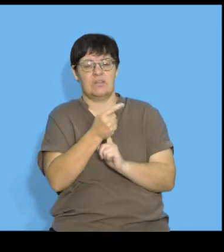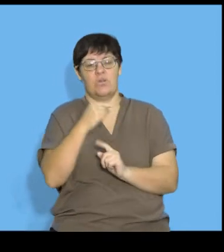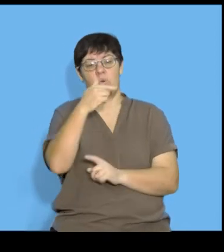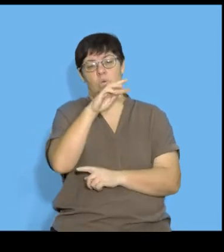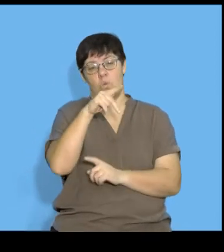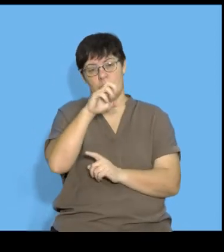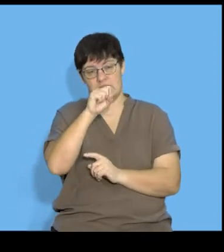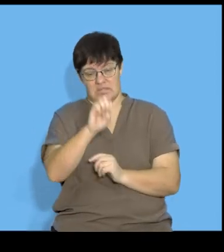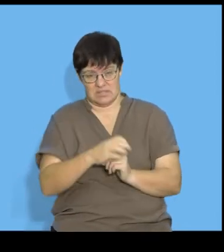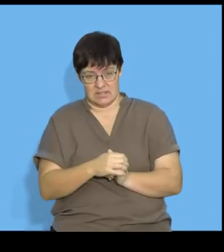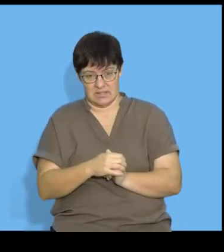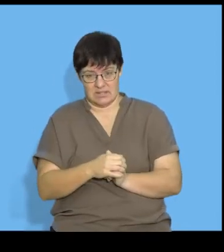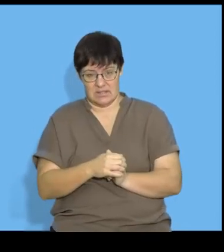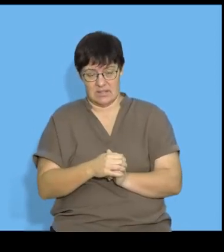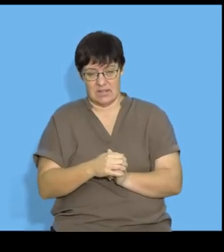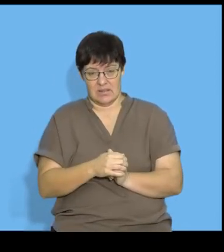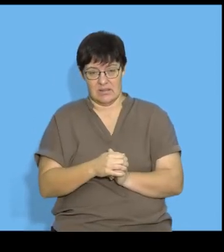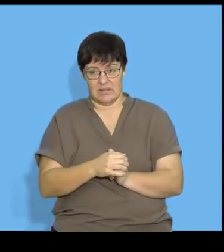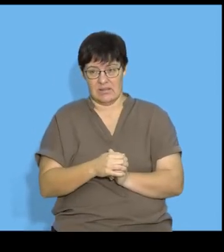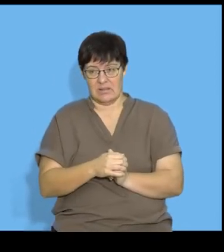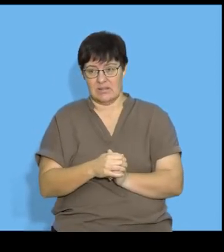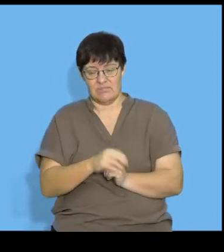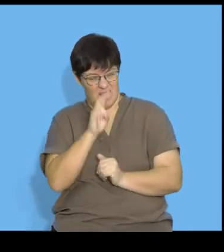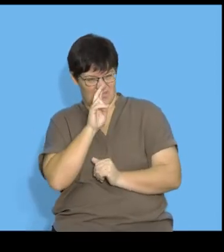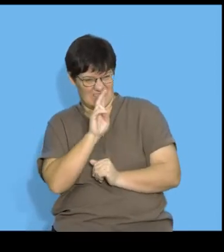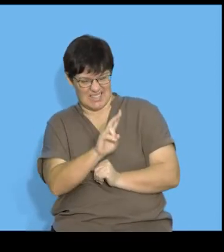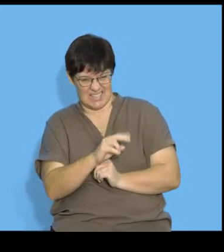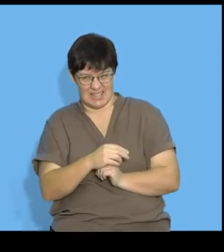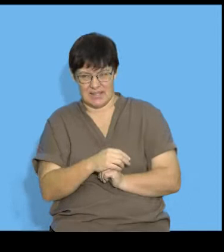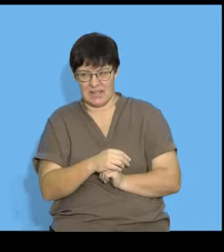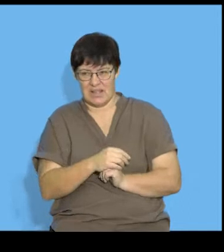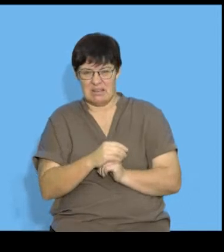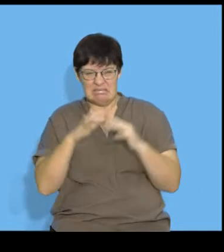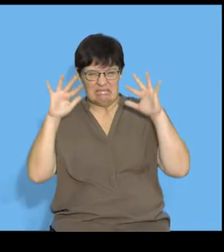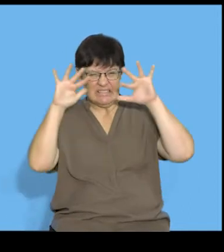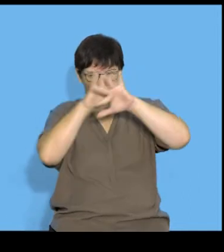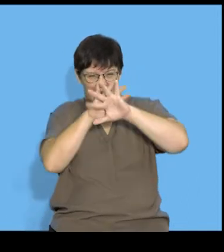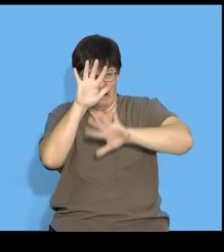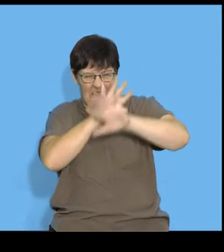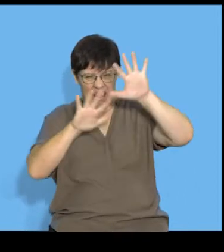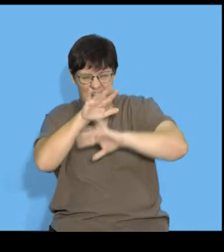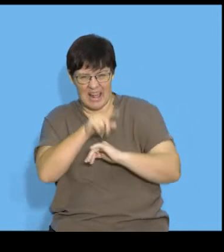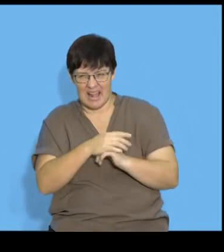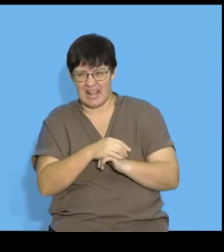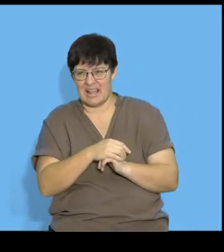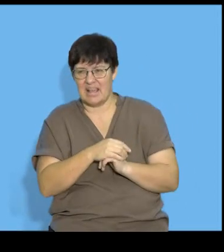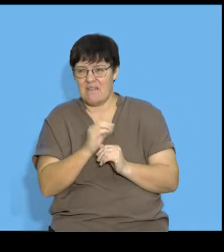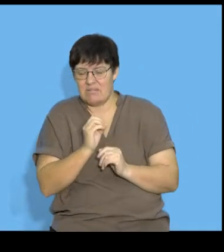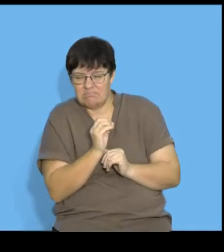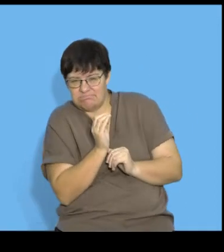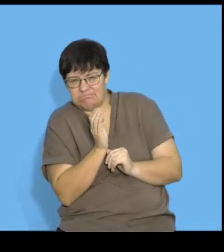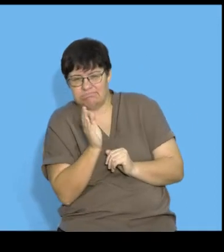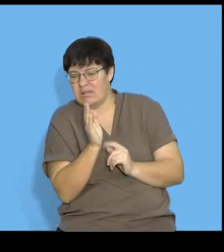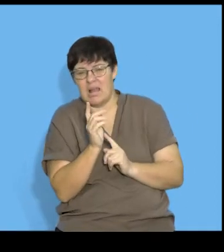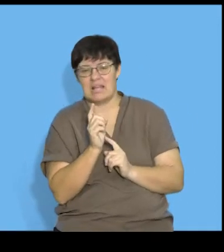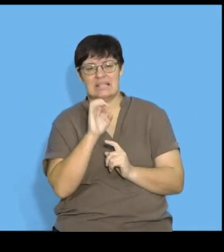when the bread mold, okay, I don't know if you've ever seen when you see the dark colors, it has like a stem, but it's not a stem.